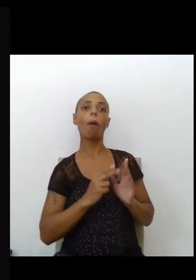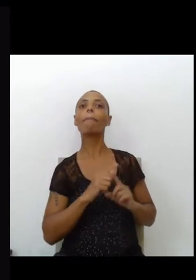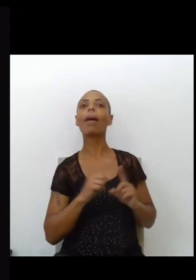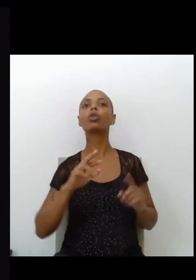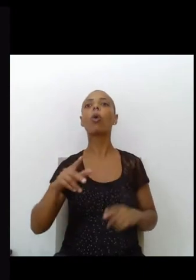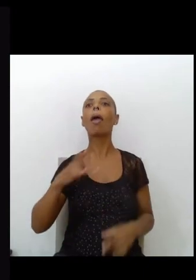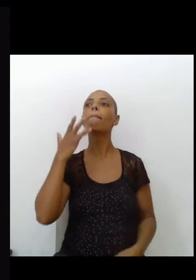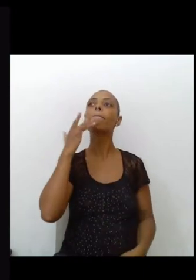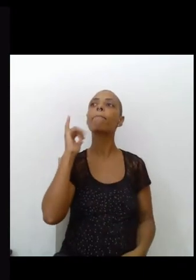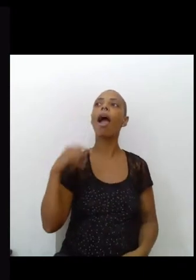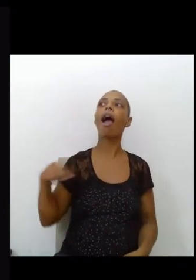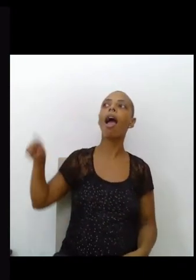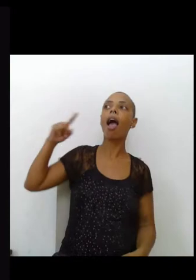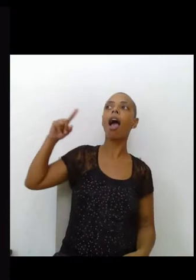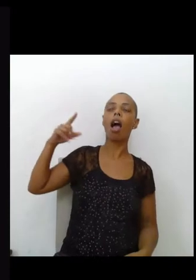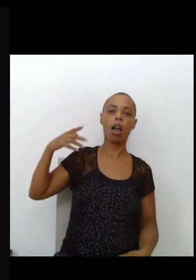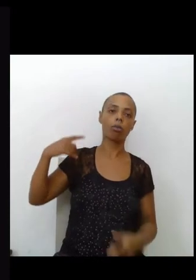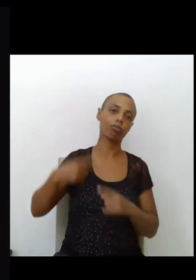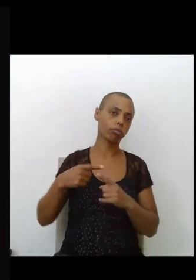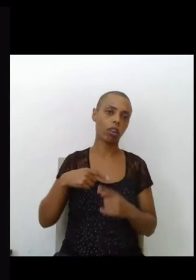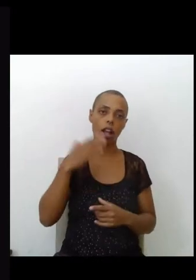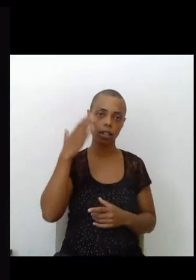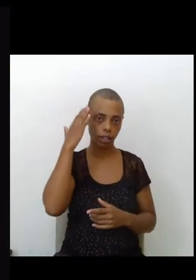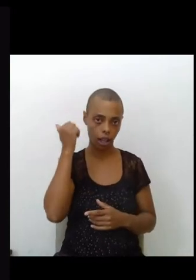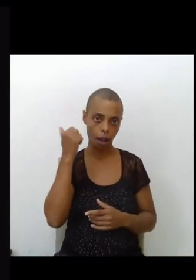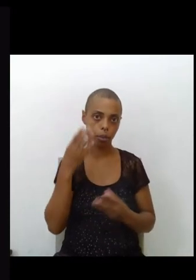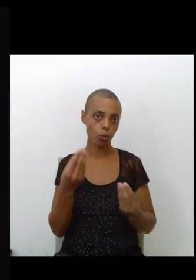be raised by extended family members